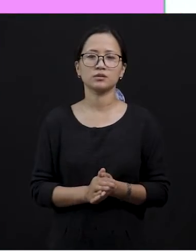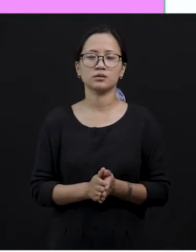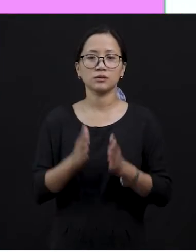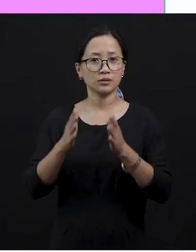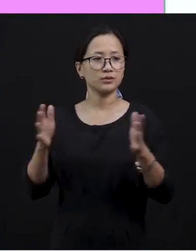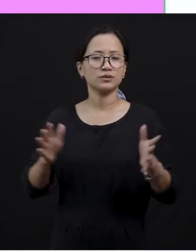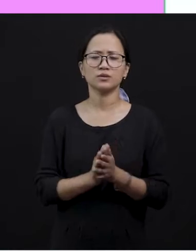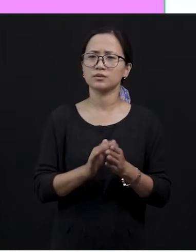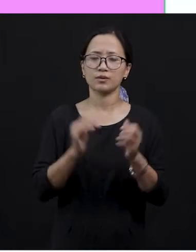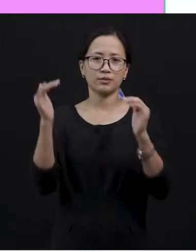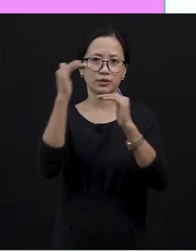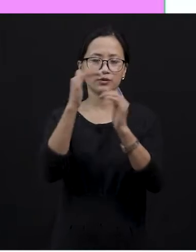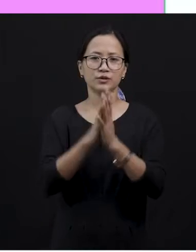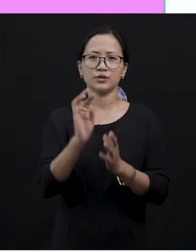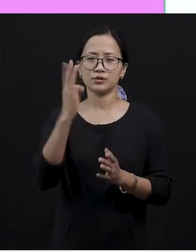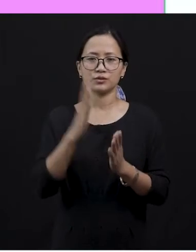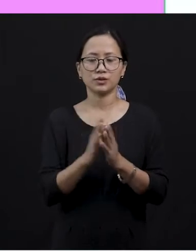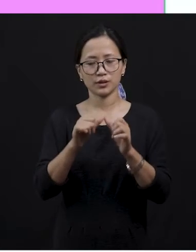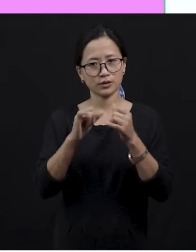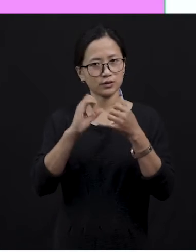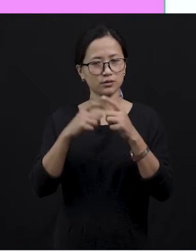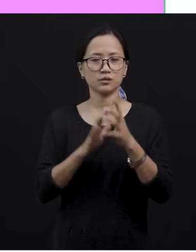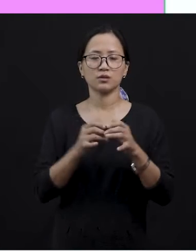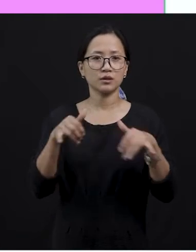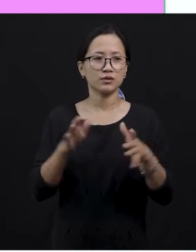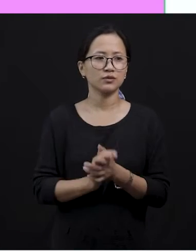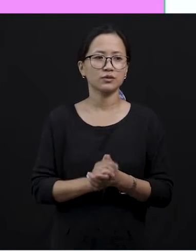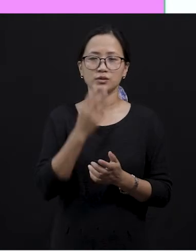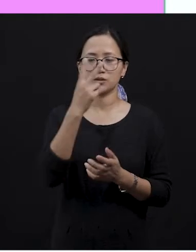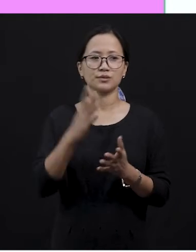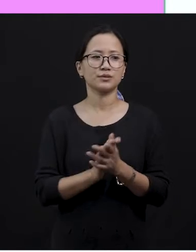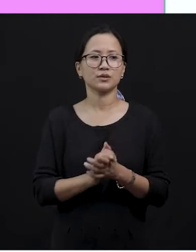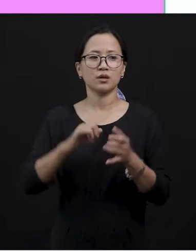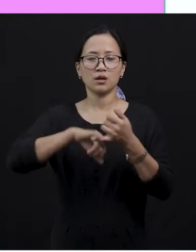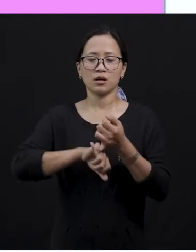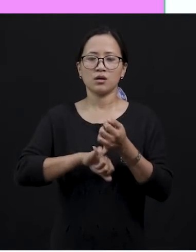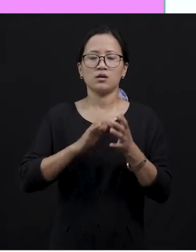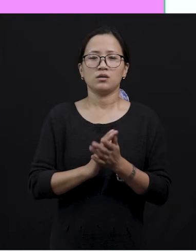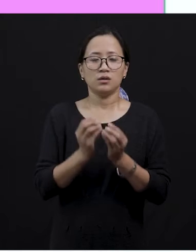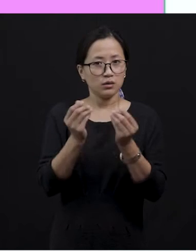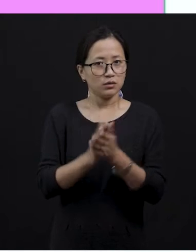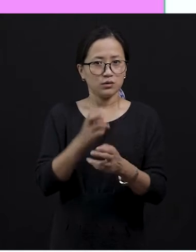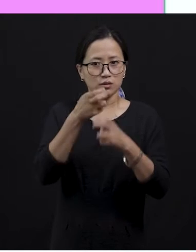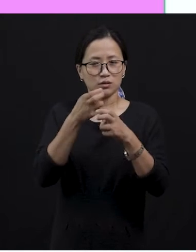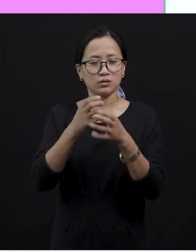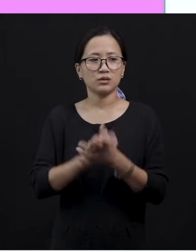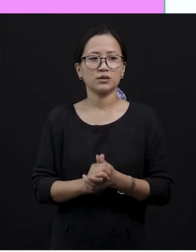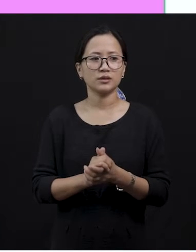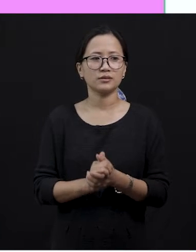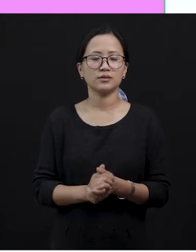above three activities, we can say that solids, liquids, and gases